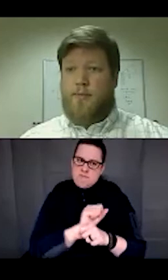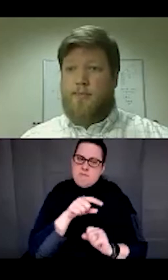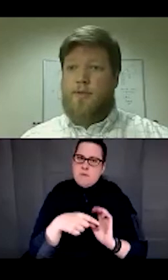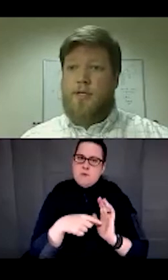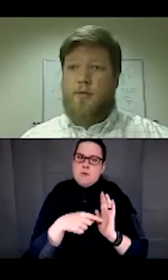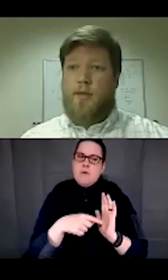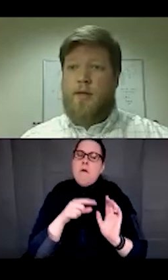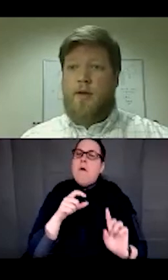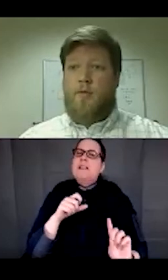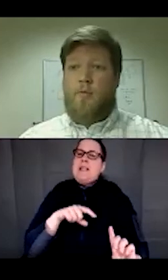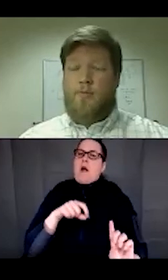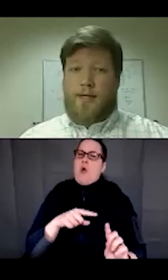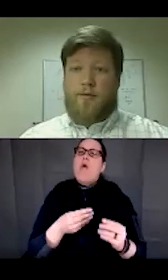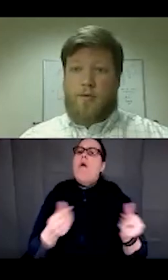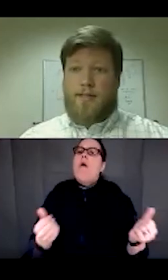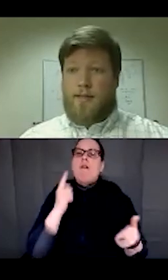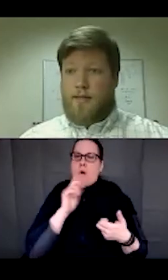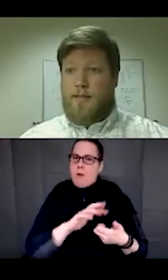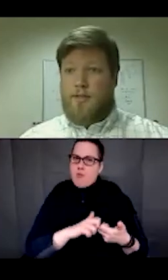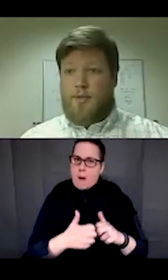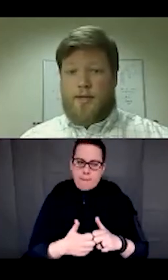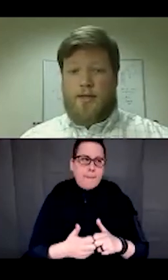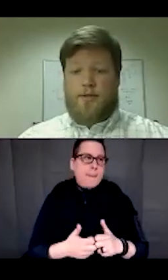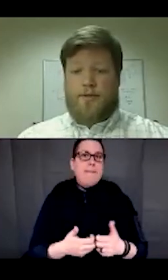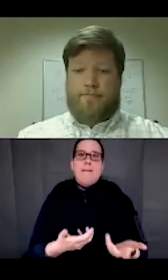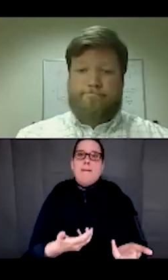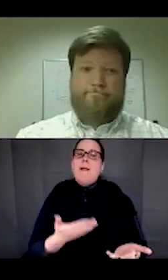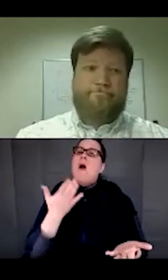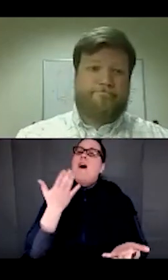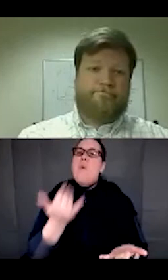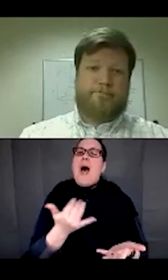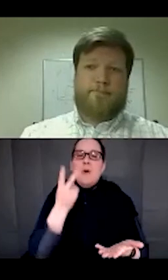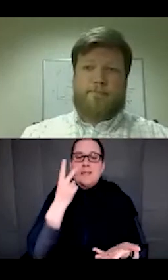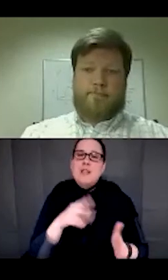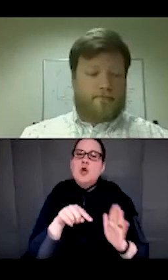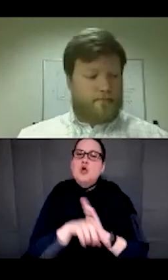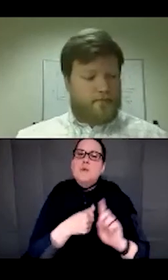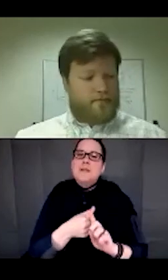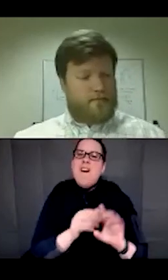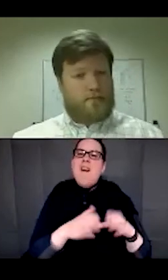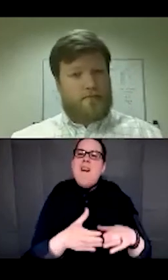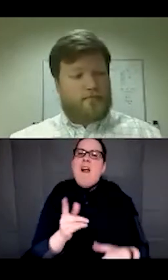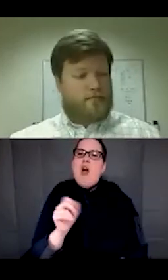kinds of problems they're dealing with, which might give rise to things like suicide clusters.